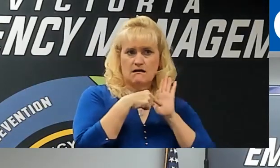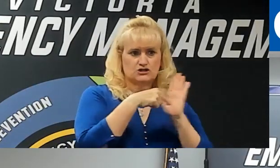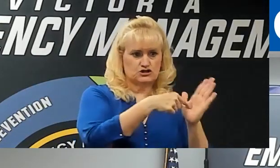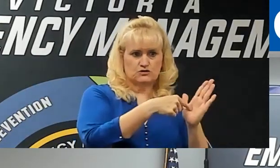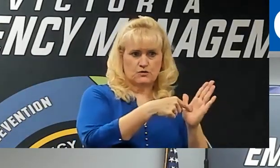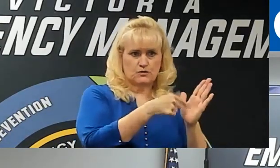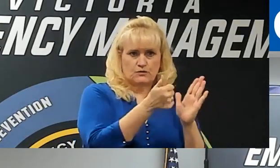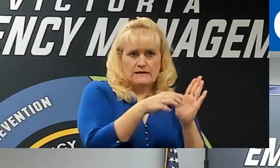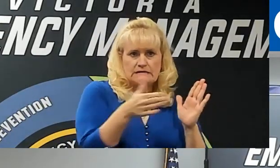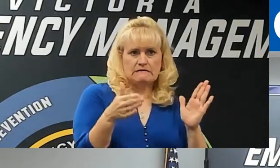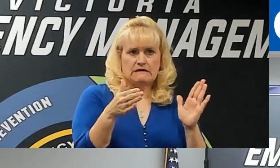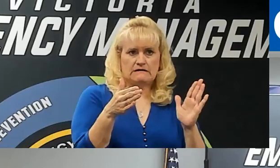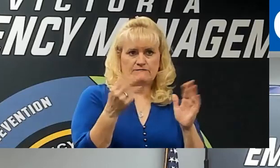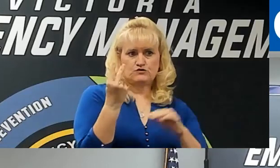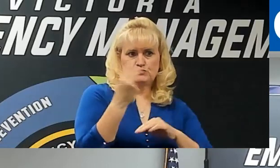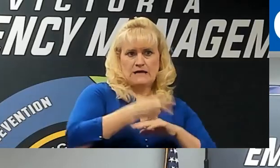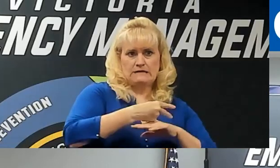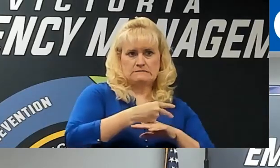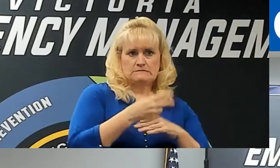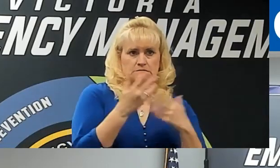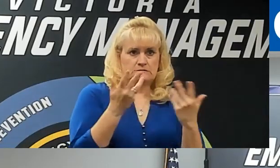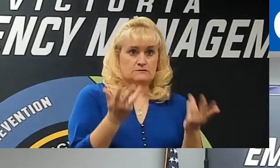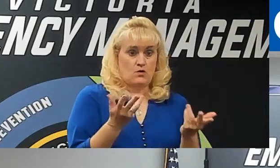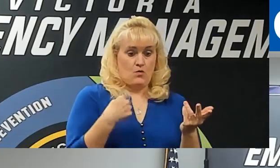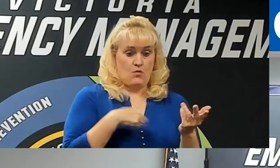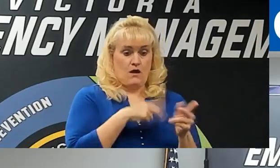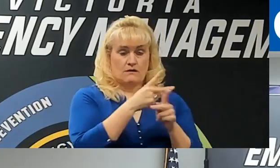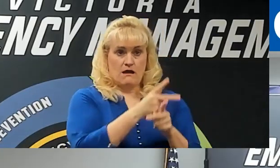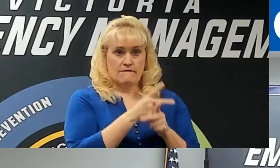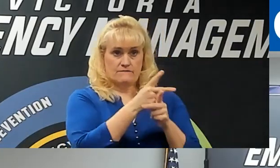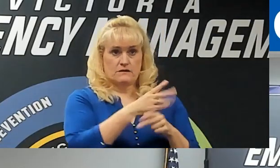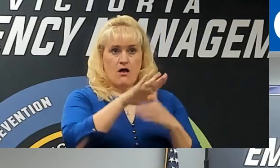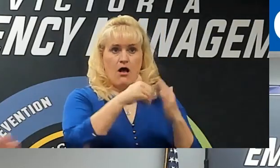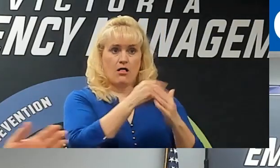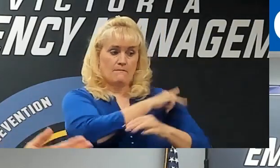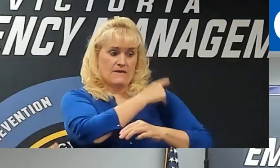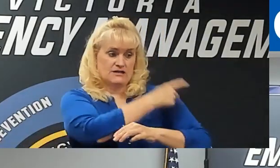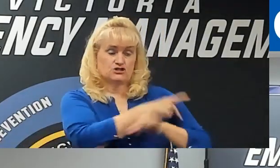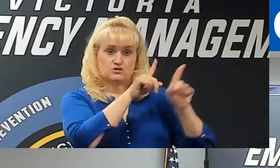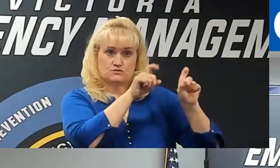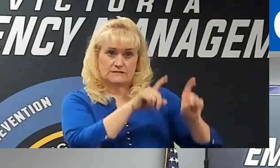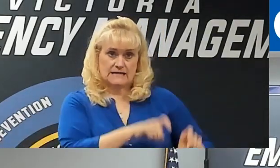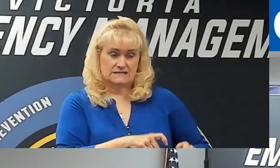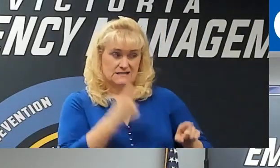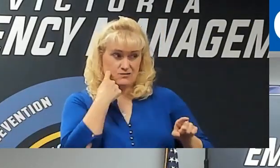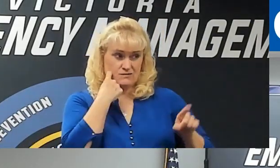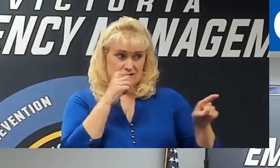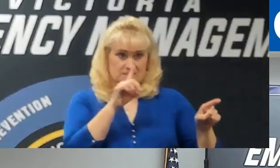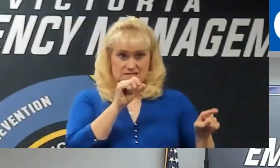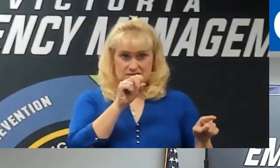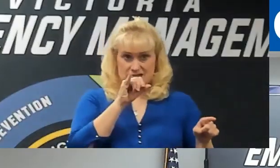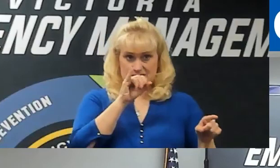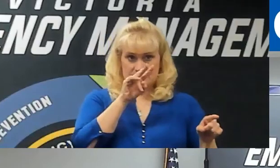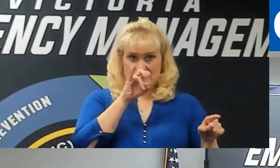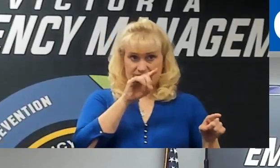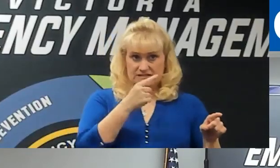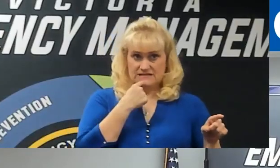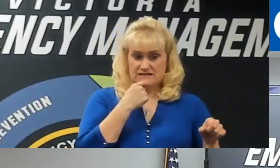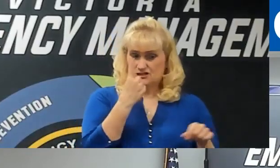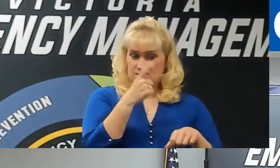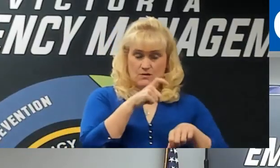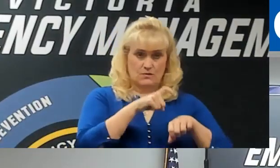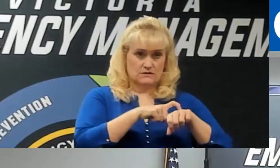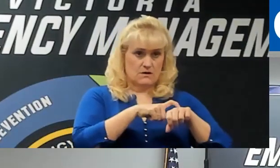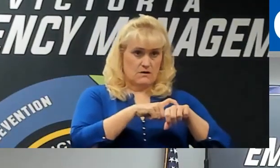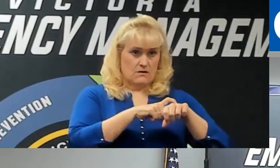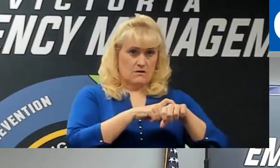virus in there to test positive. So we're very careful about that. So all these patients were tested, and like David just said, we say that it's at one moment in time,